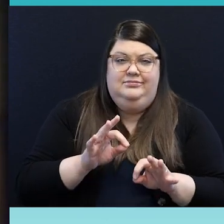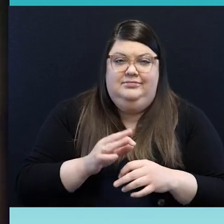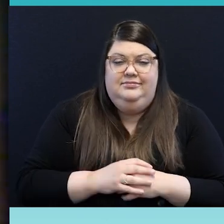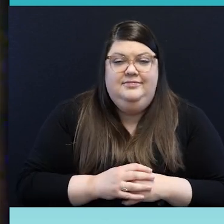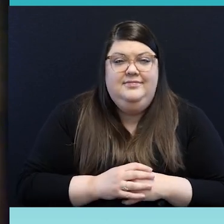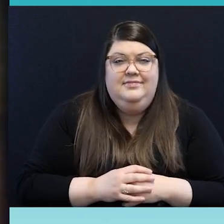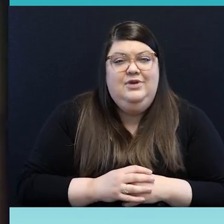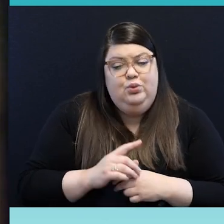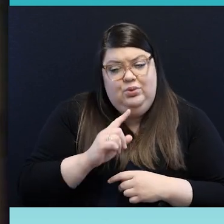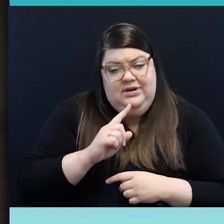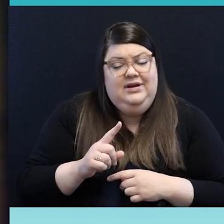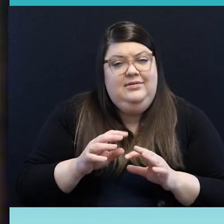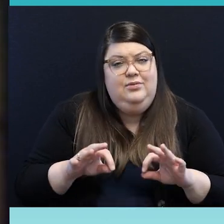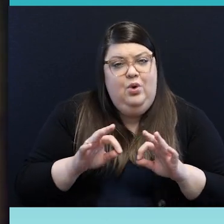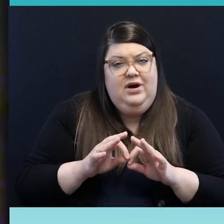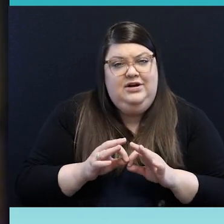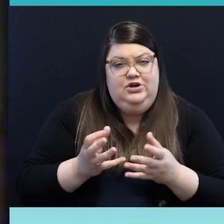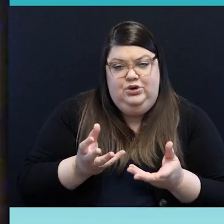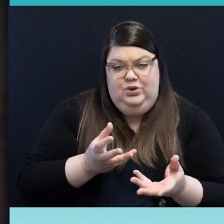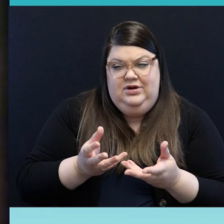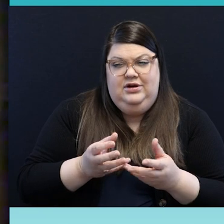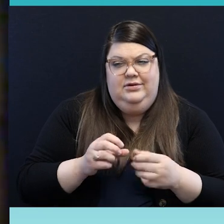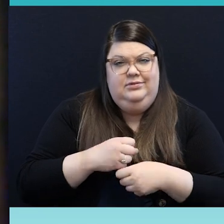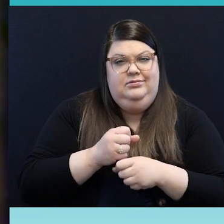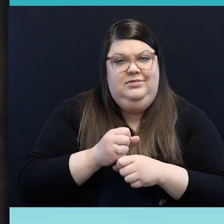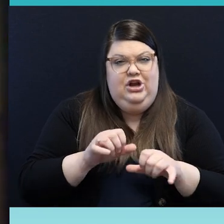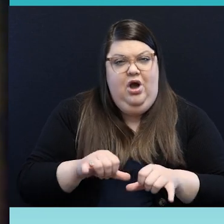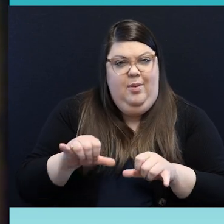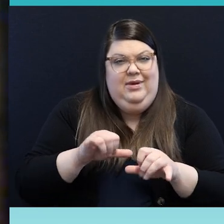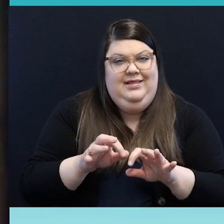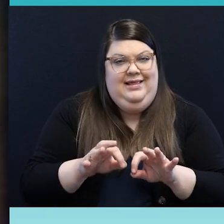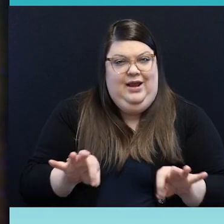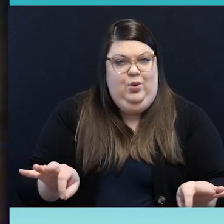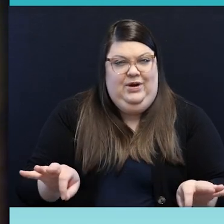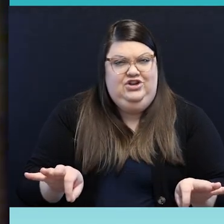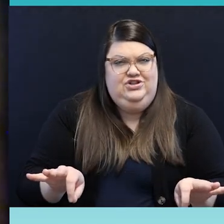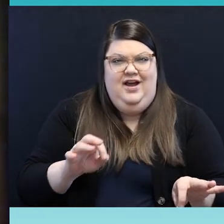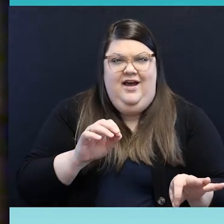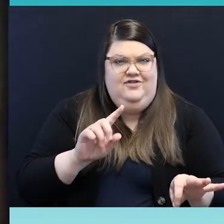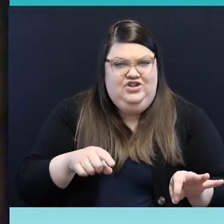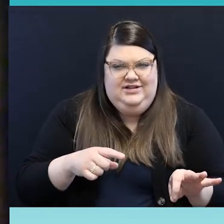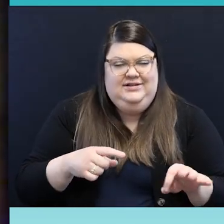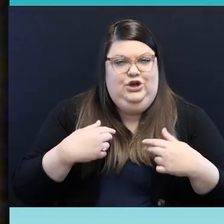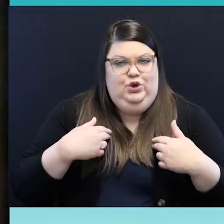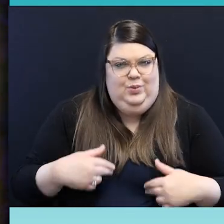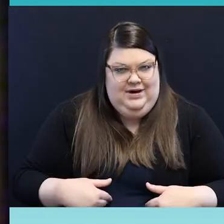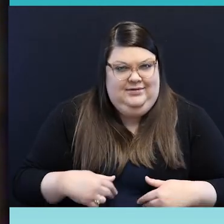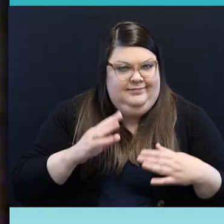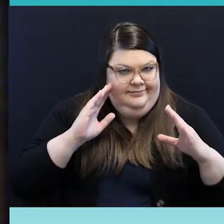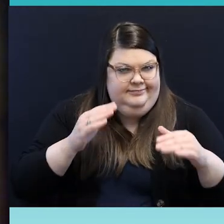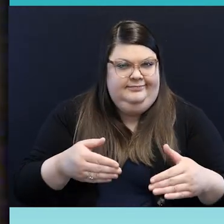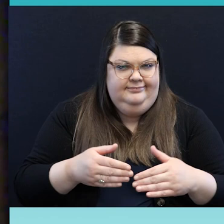speaking a common language for those two worlds. And that would be a language really of humanness.